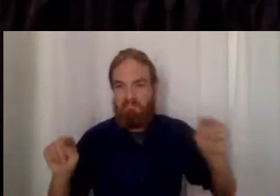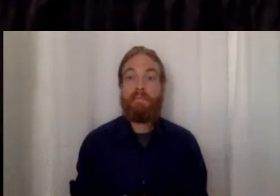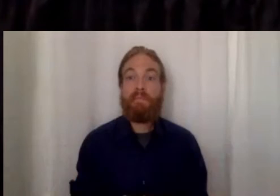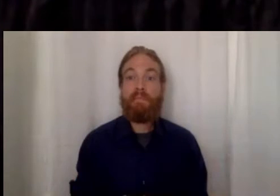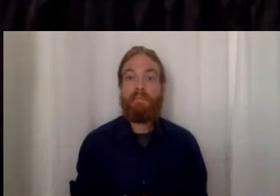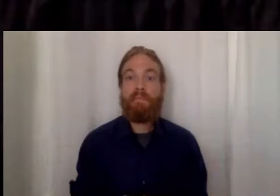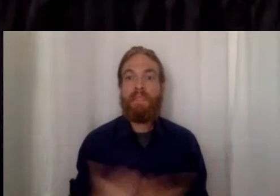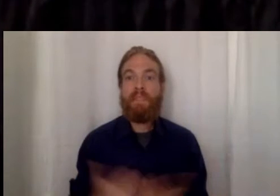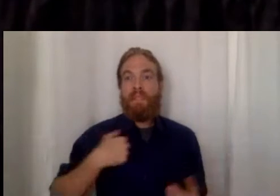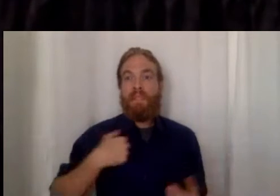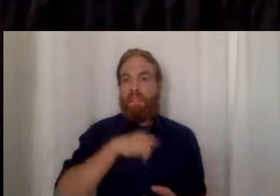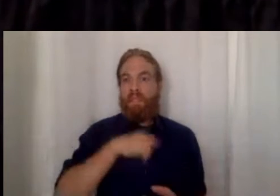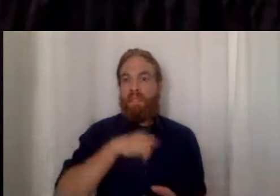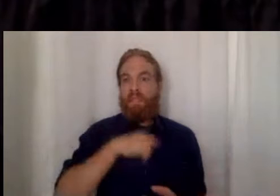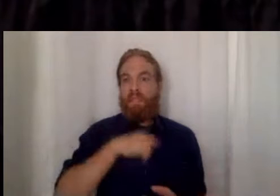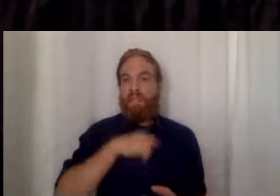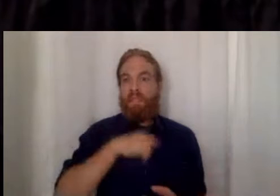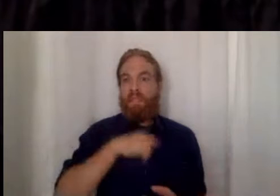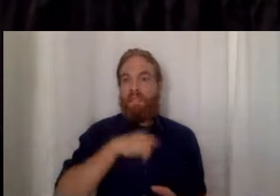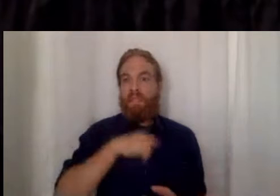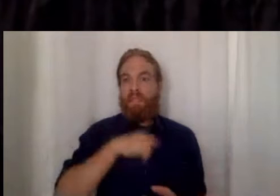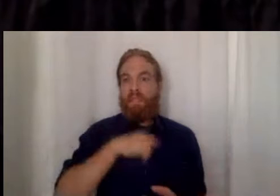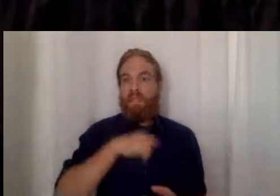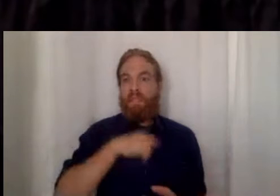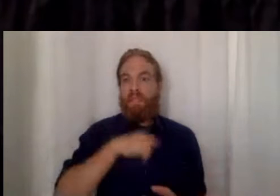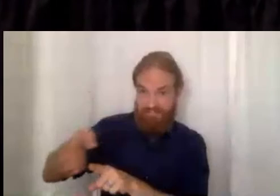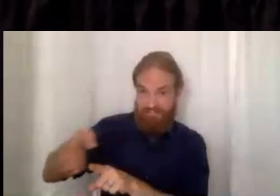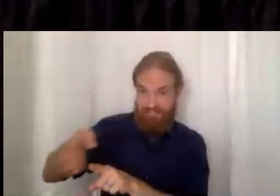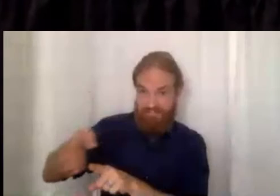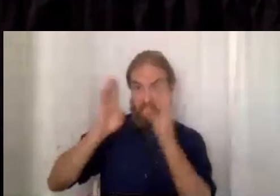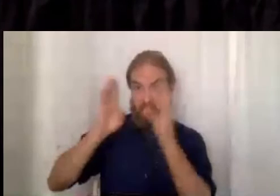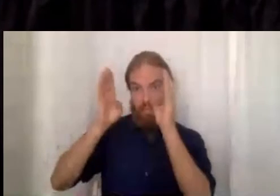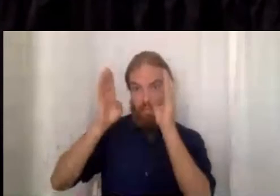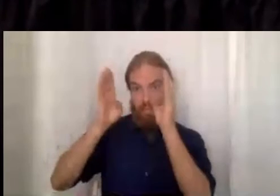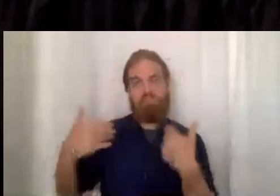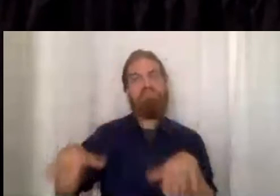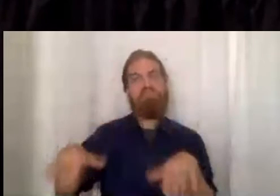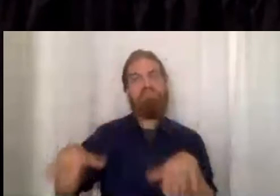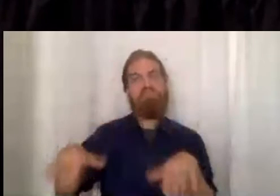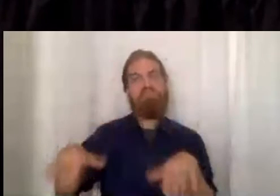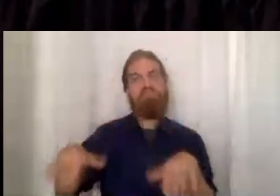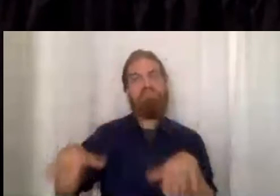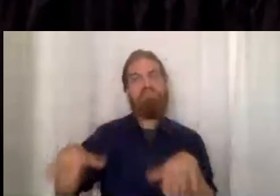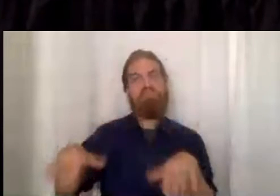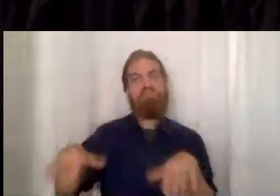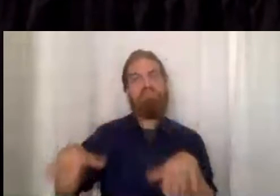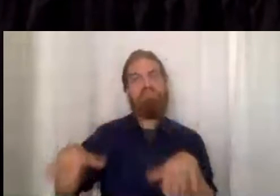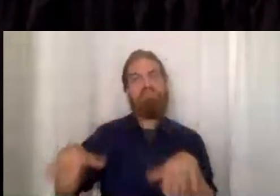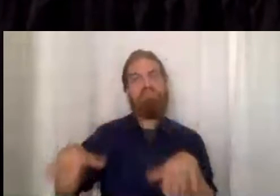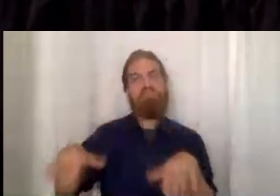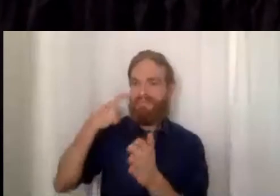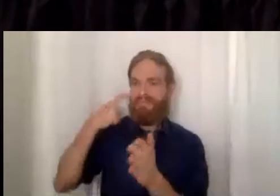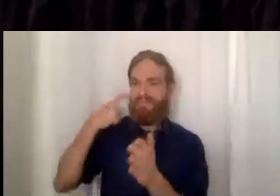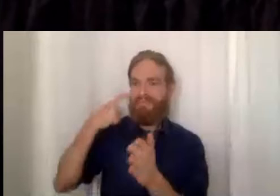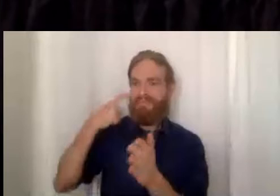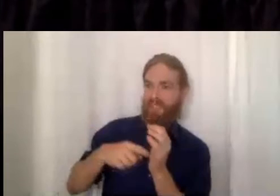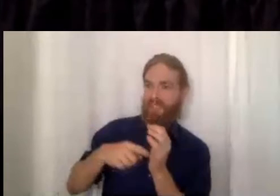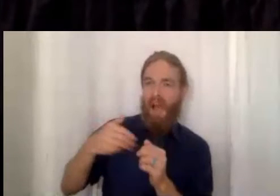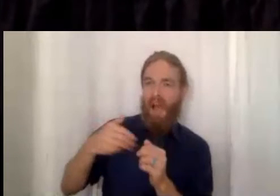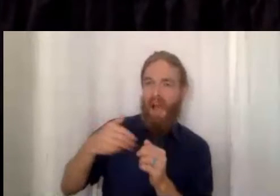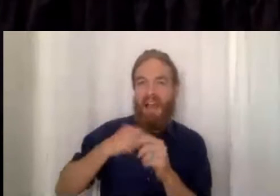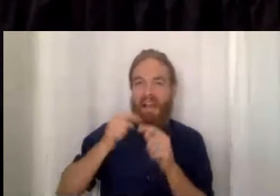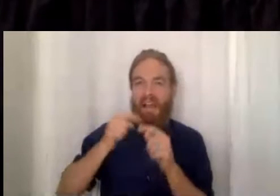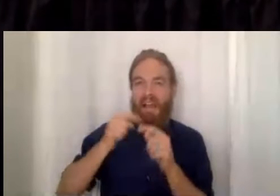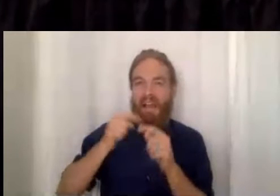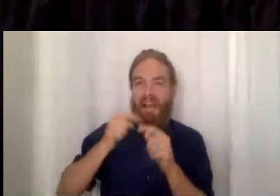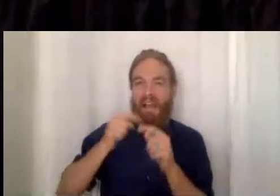about. There's so much, but did want to acknowledge that there are teams there also. Did you have something